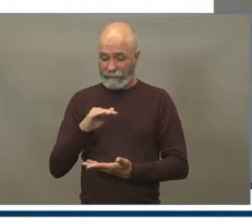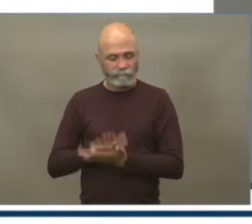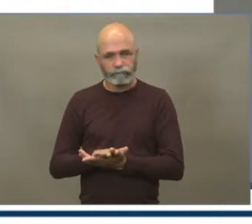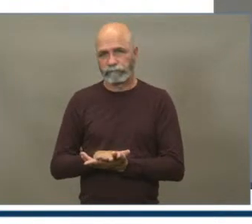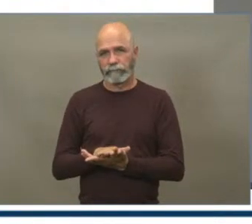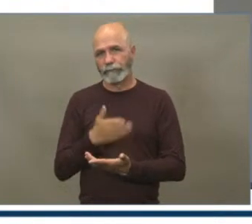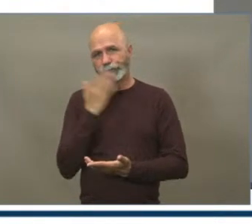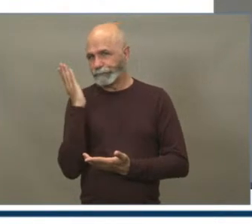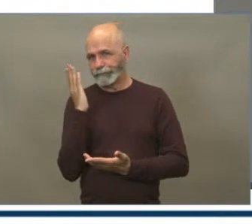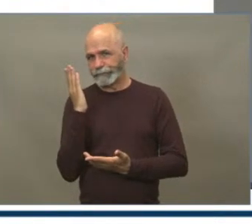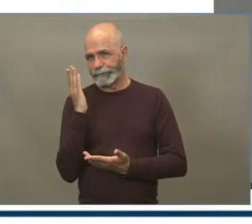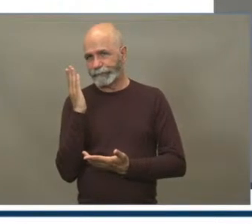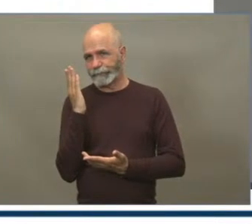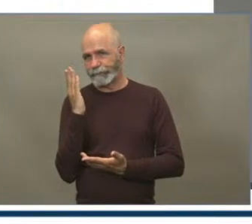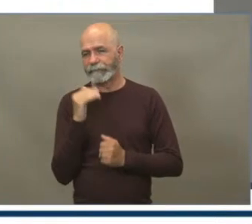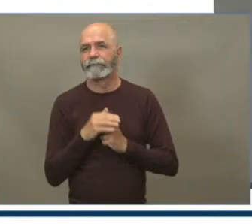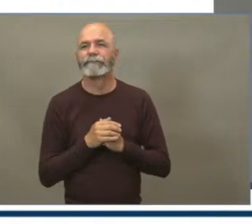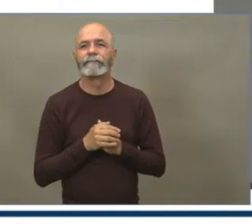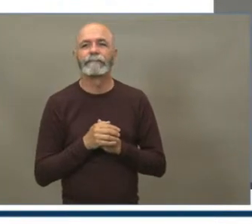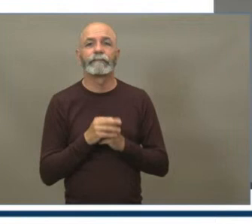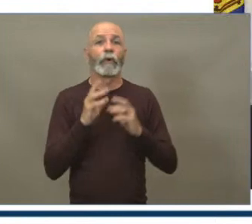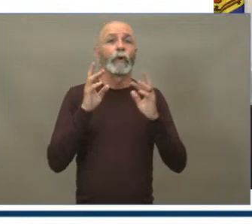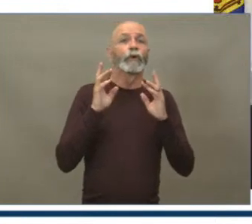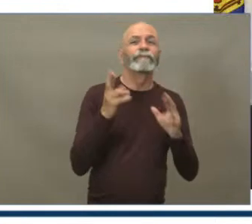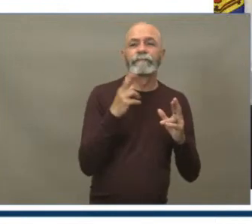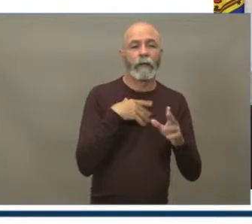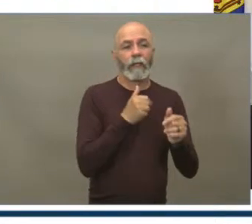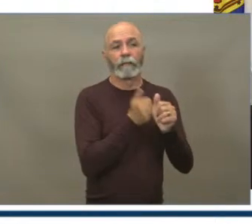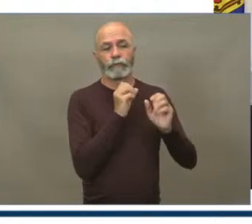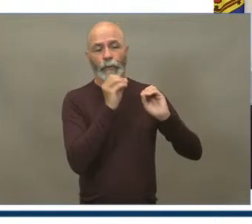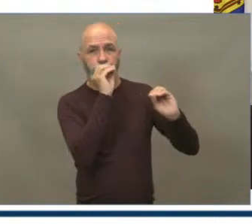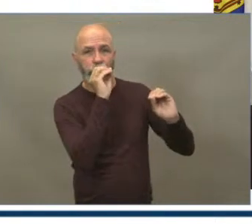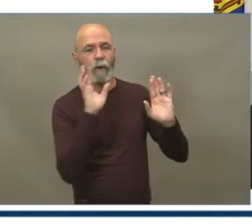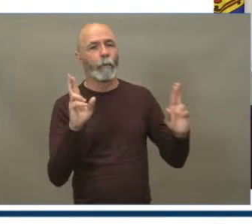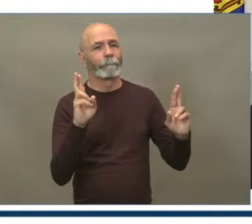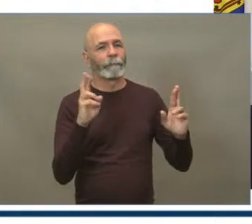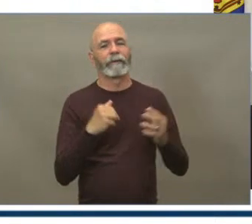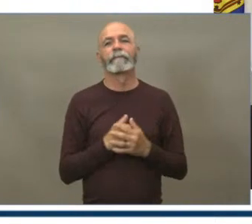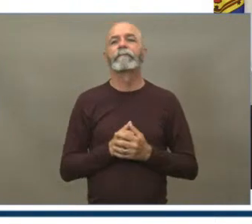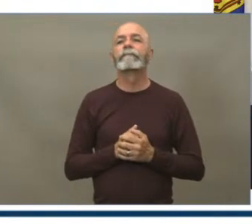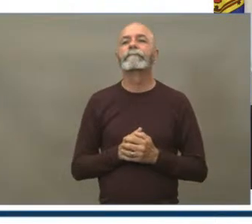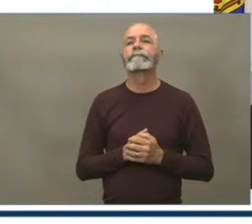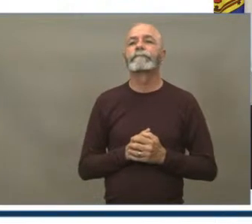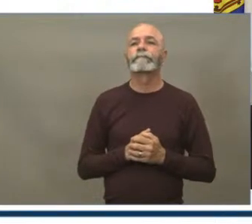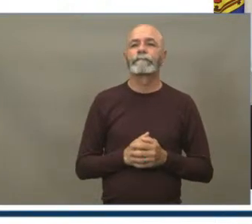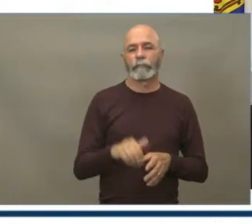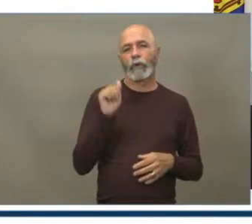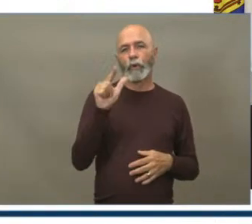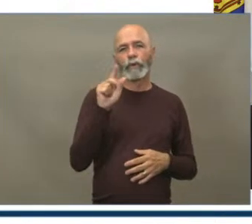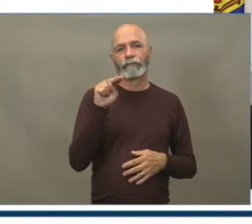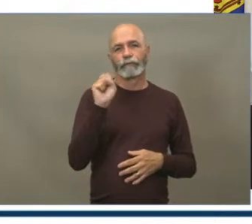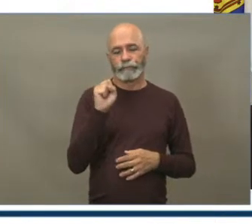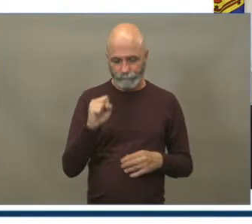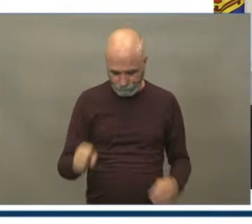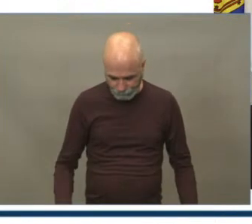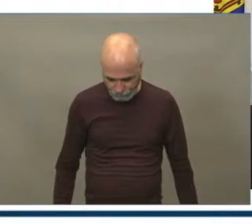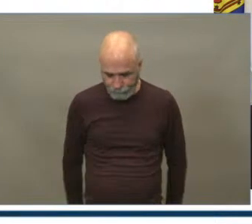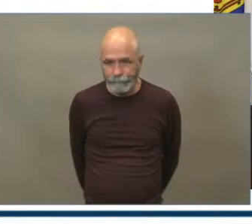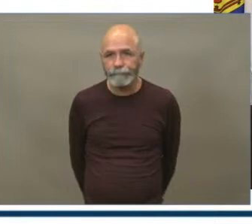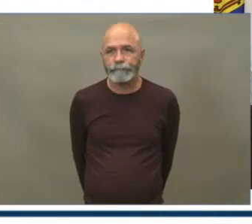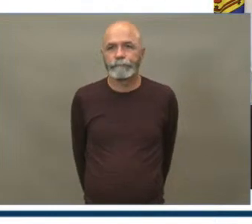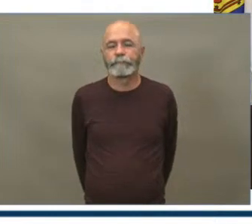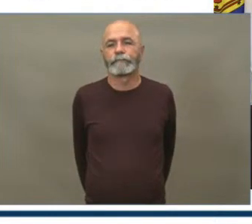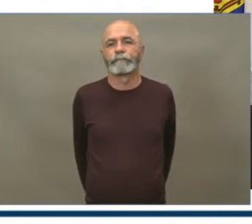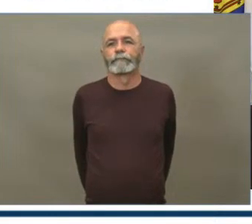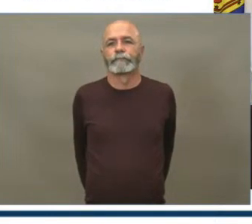investigation with no delay. Next, we'll go to All Nova Scotia's Lindsay Armstrong. Go ahead, Lindsay.